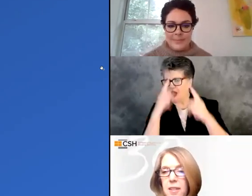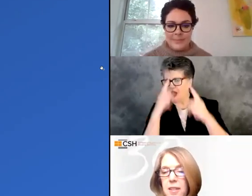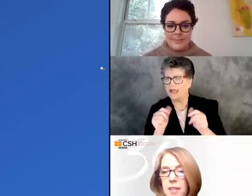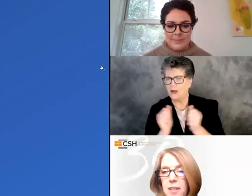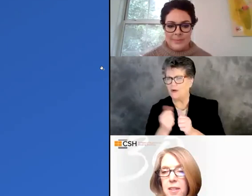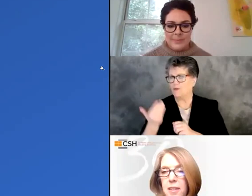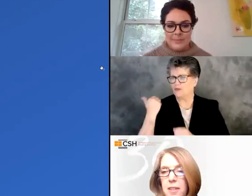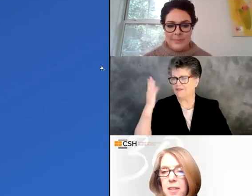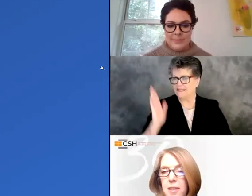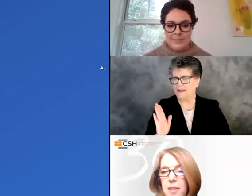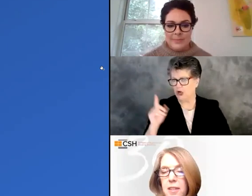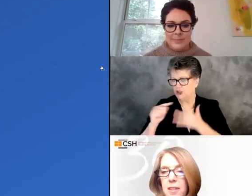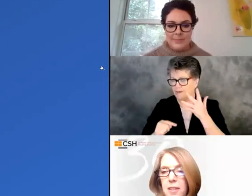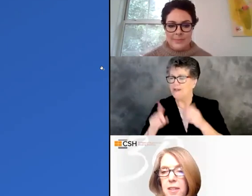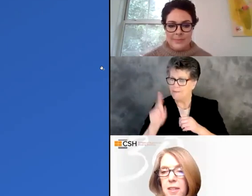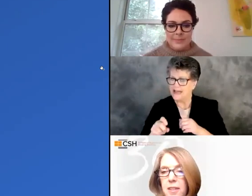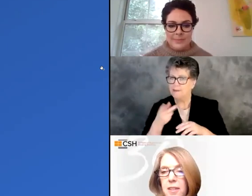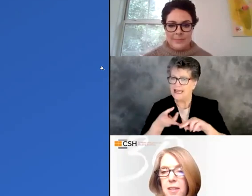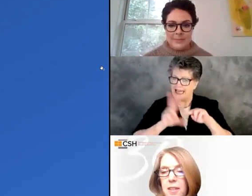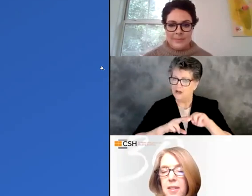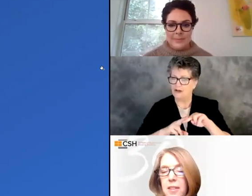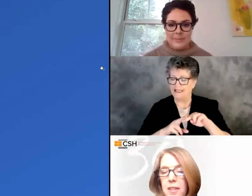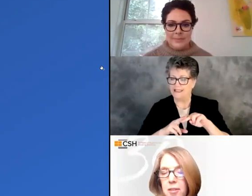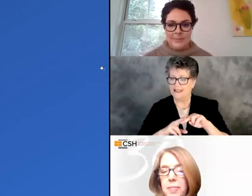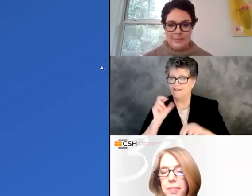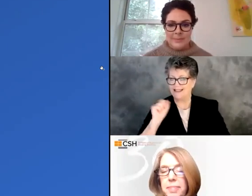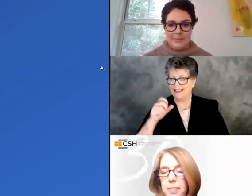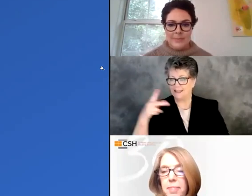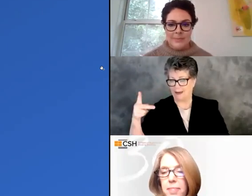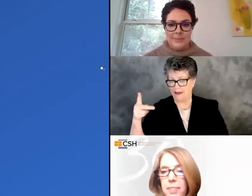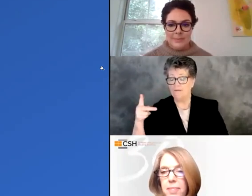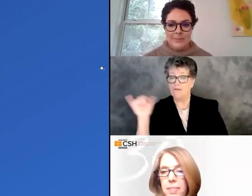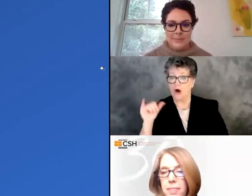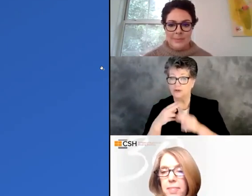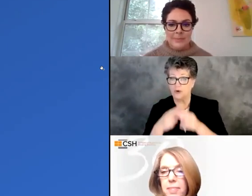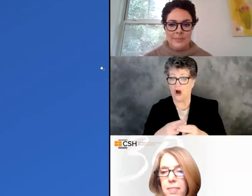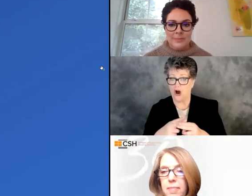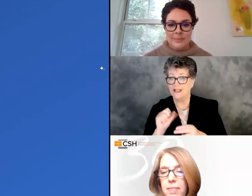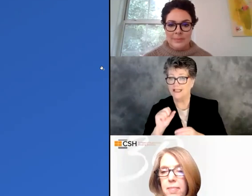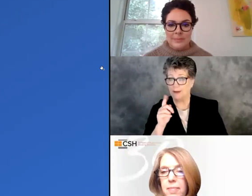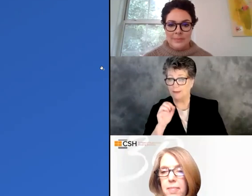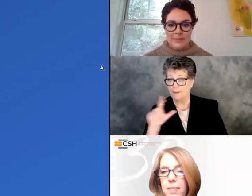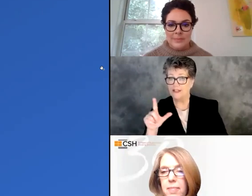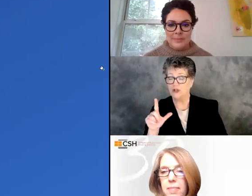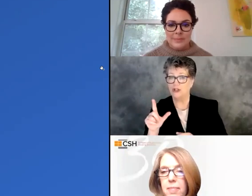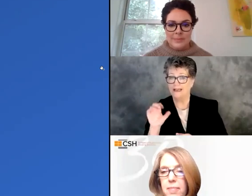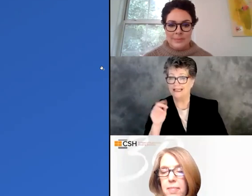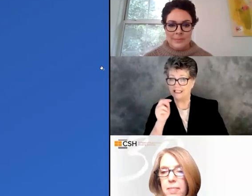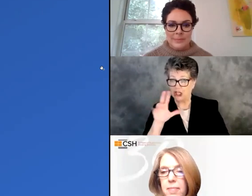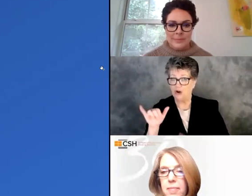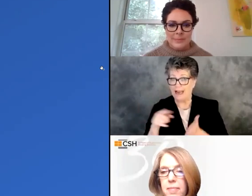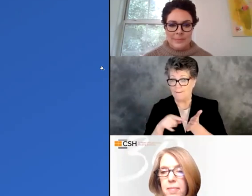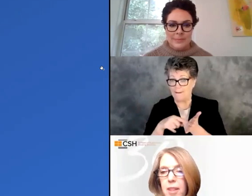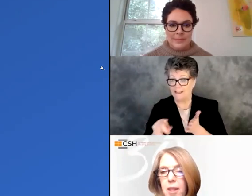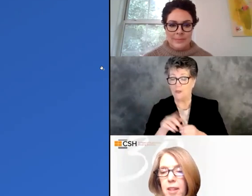previous speakers that there has to be an increase of SSP, also known as the supplemental security payments. We need to